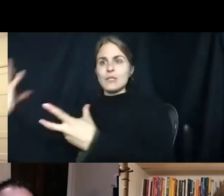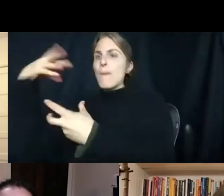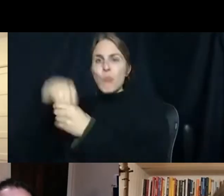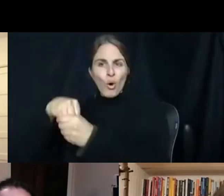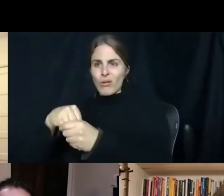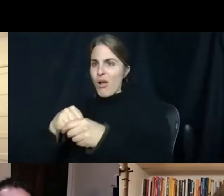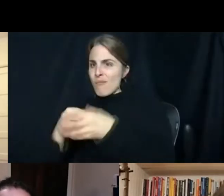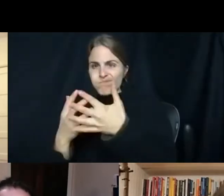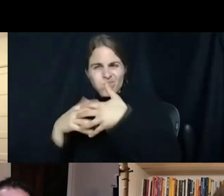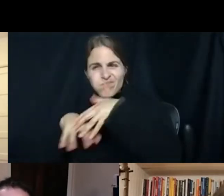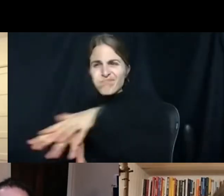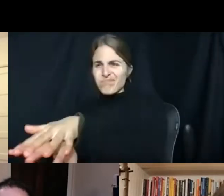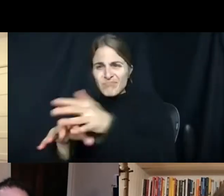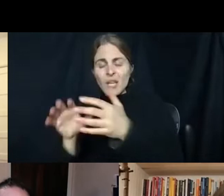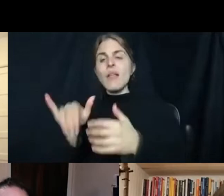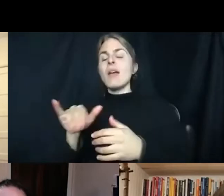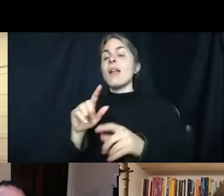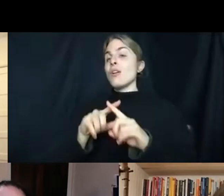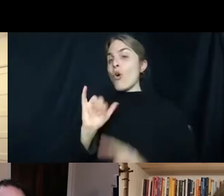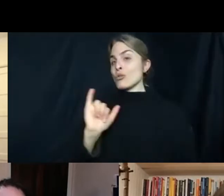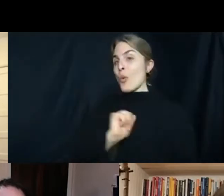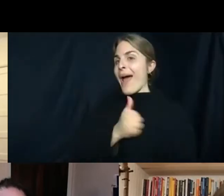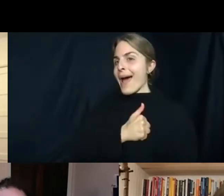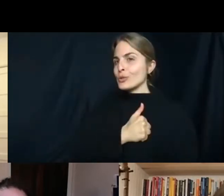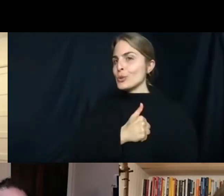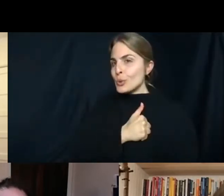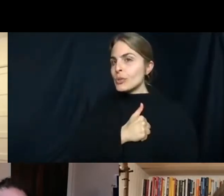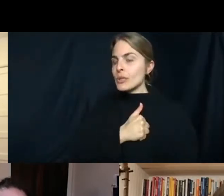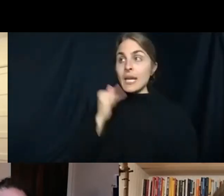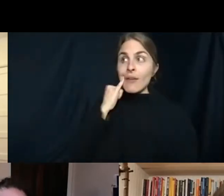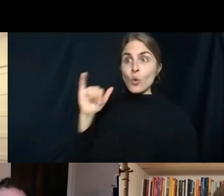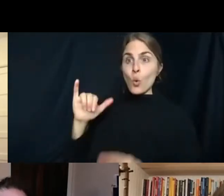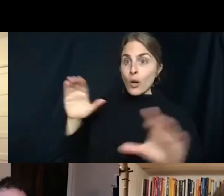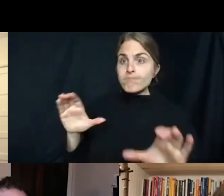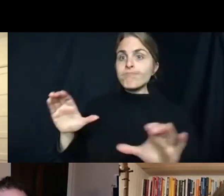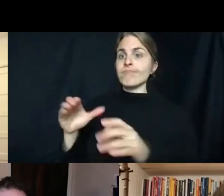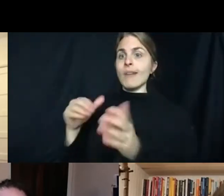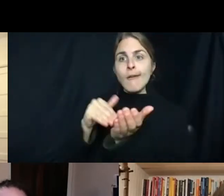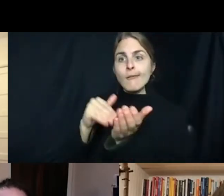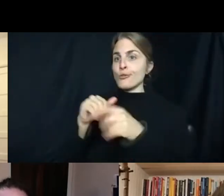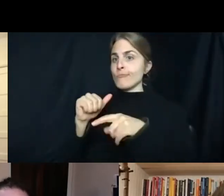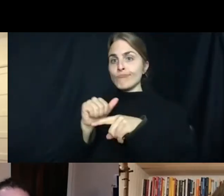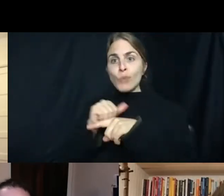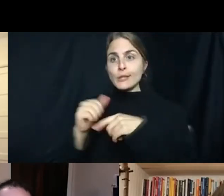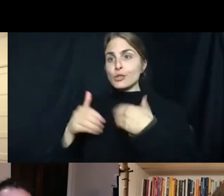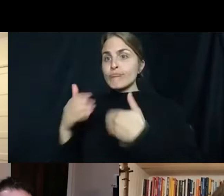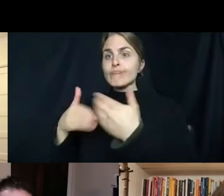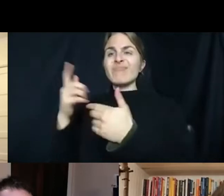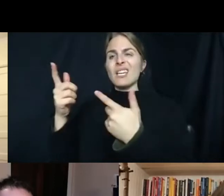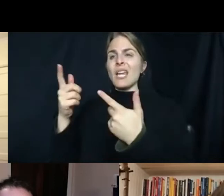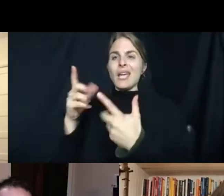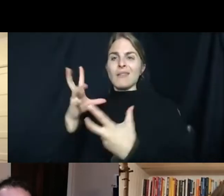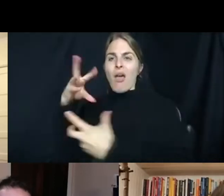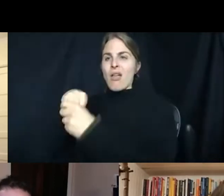then there's also the attitude piece that, you know, people who are practitioners bring with them, but that is